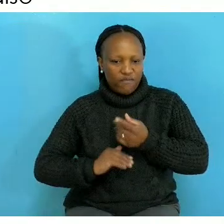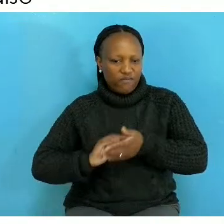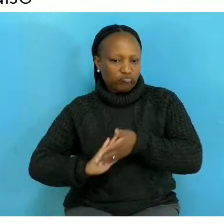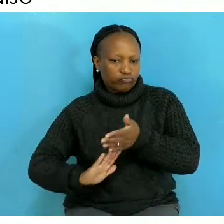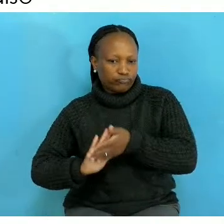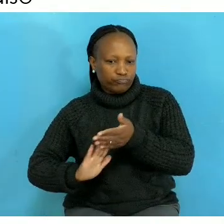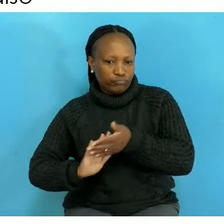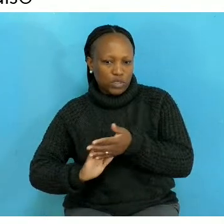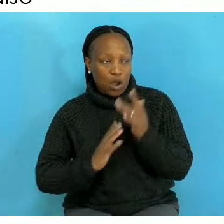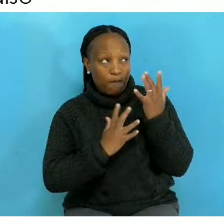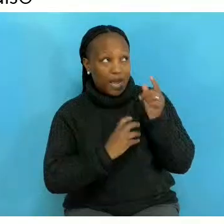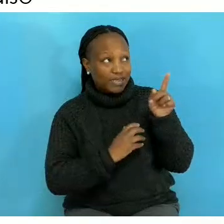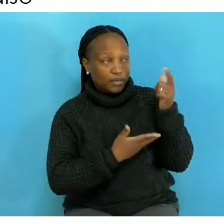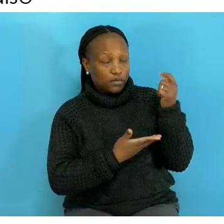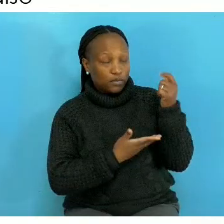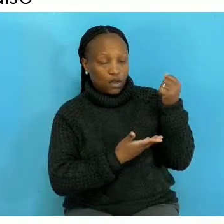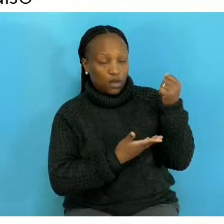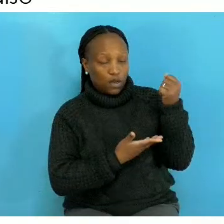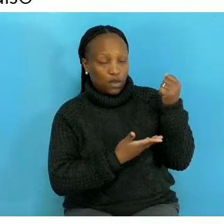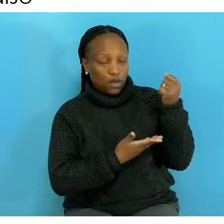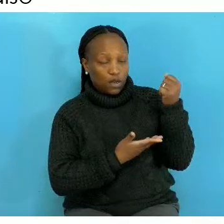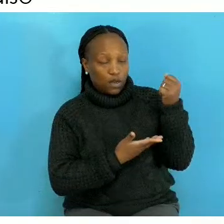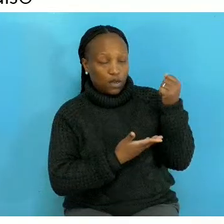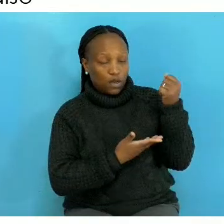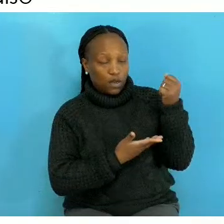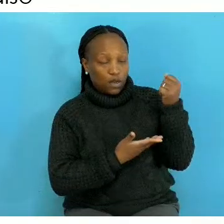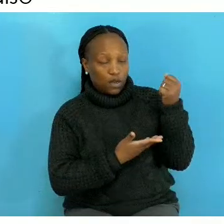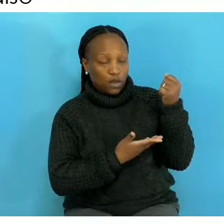At a high level, our